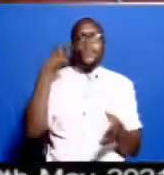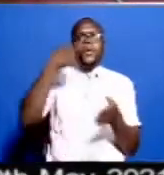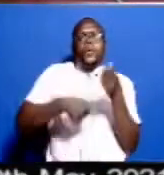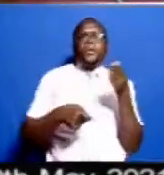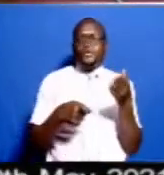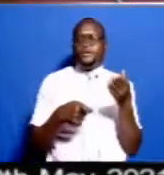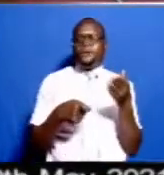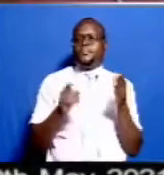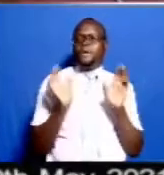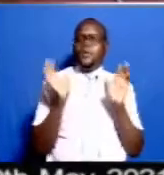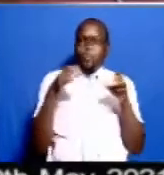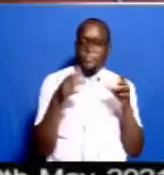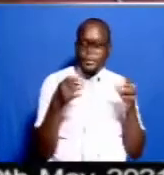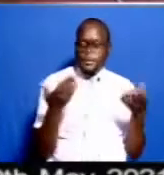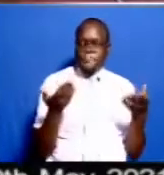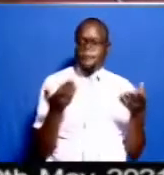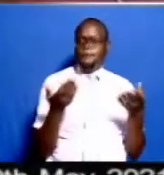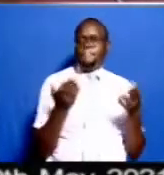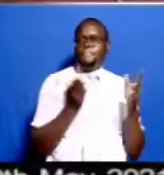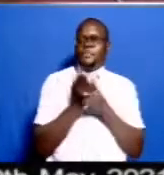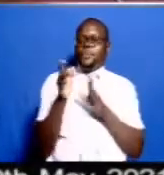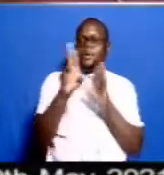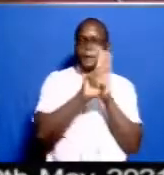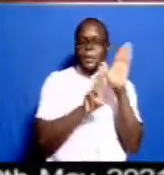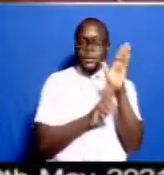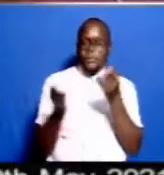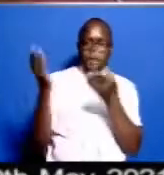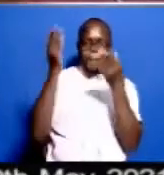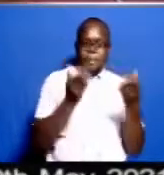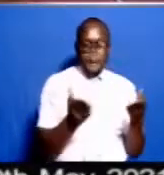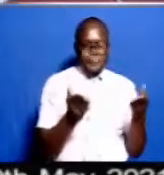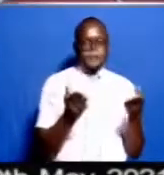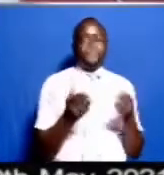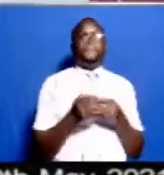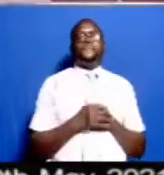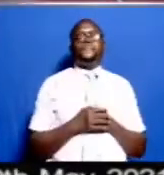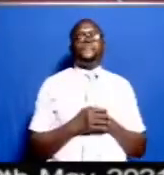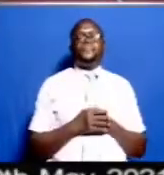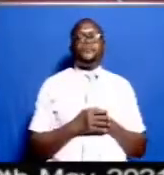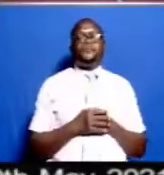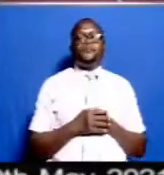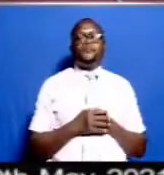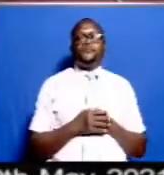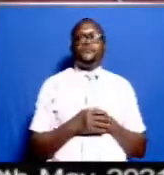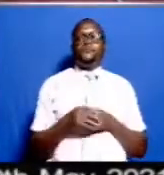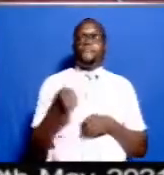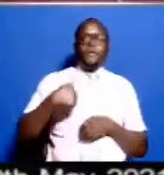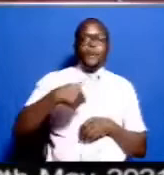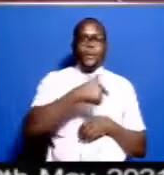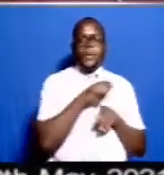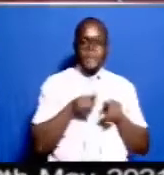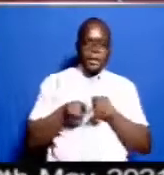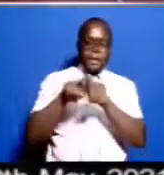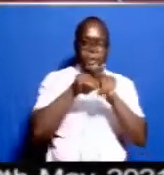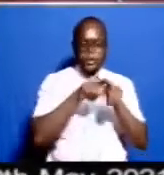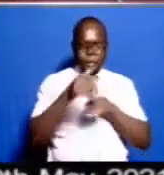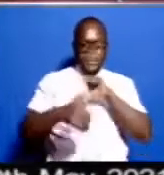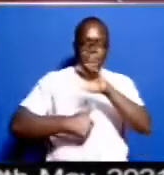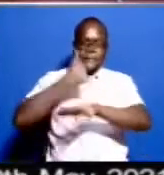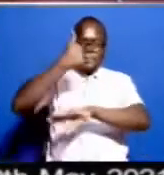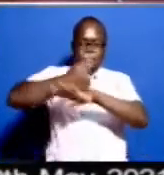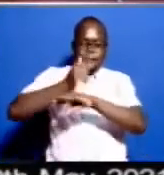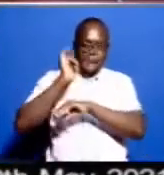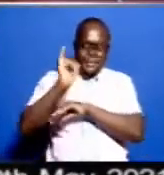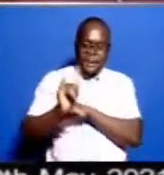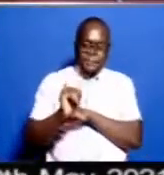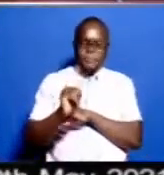the community by these regulations coming into force or being approved by this House. We also established that the